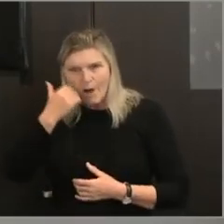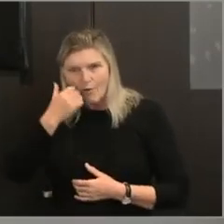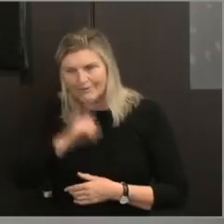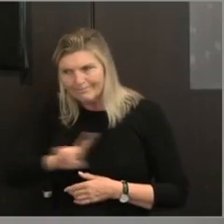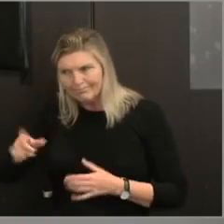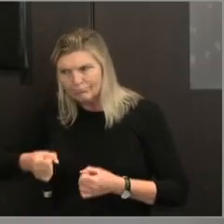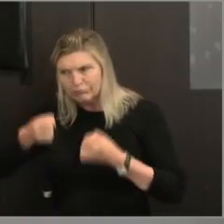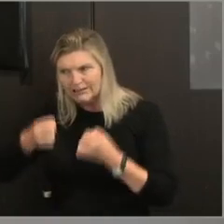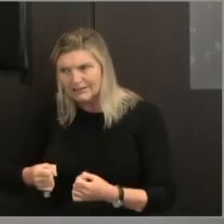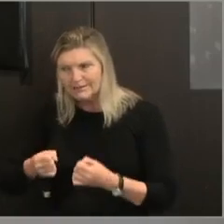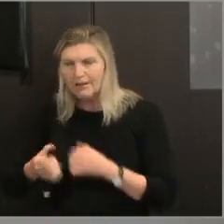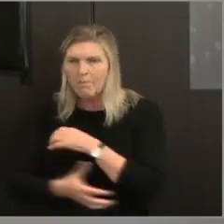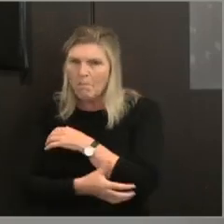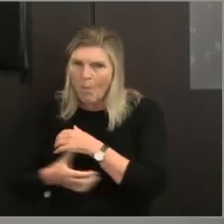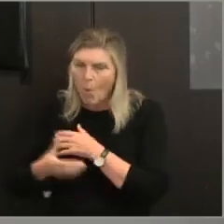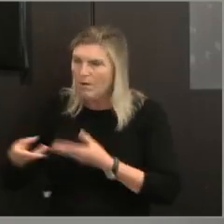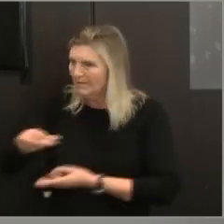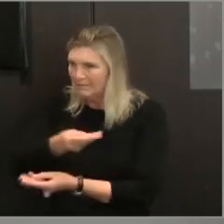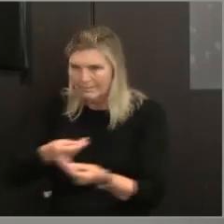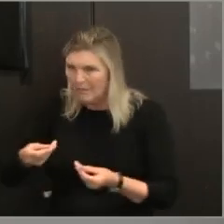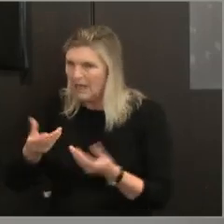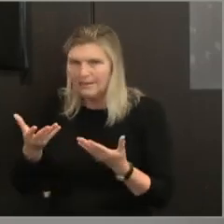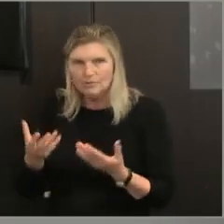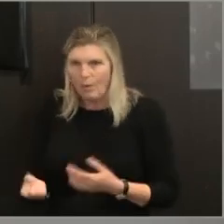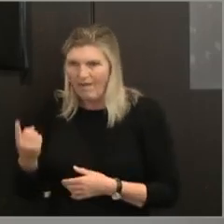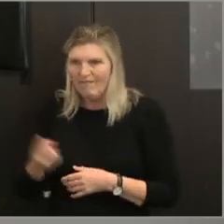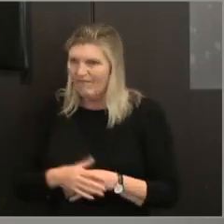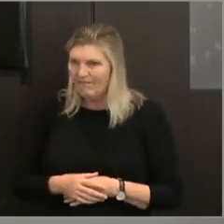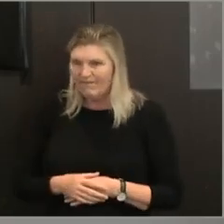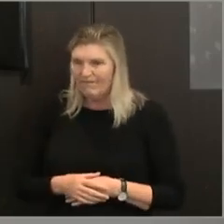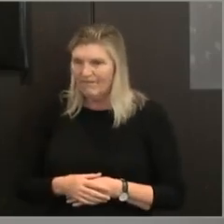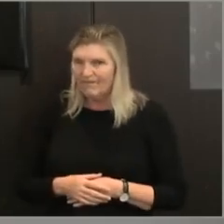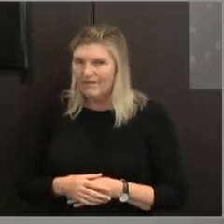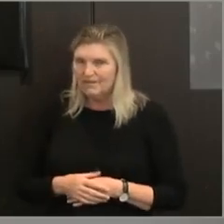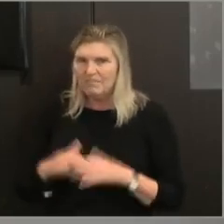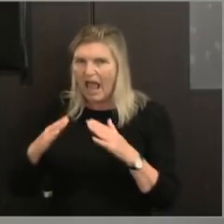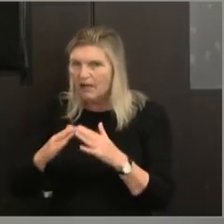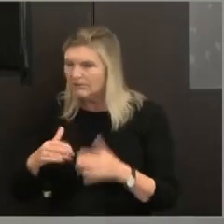and economic spheres has been regularly and publicly cited.